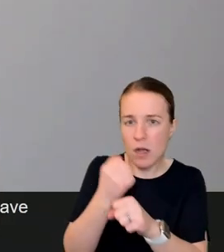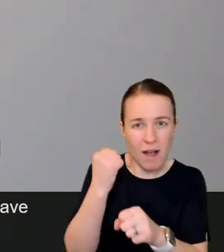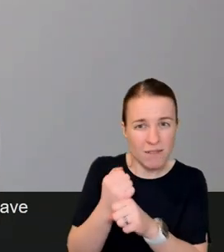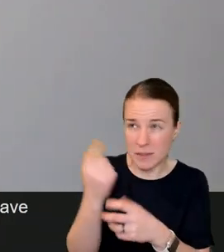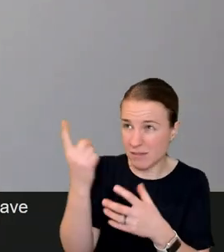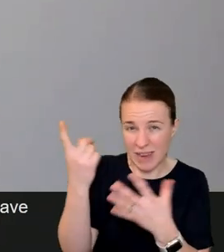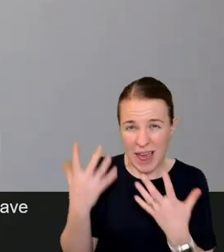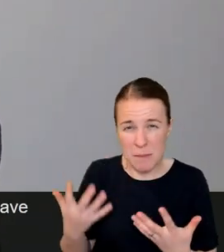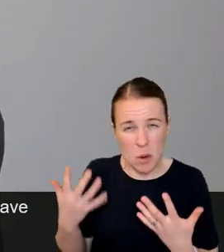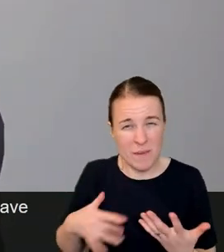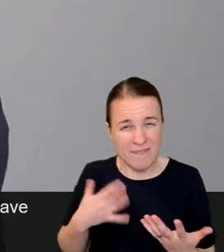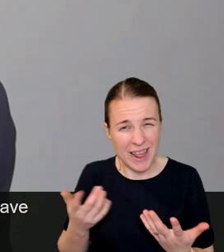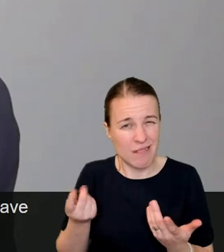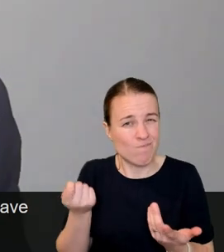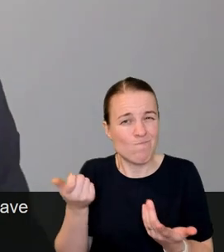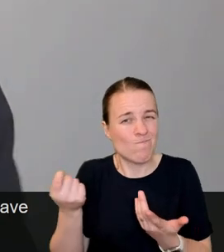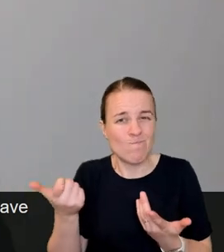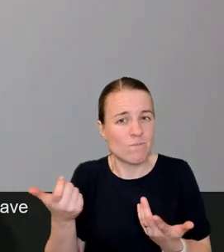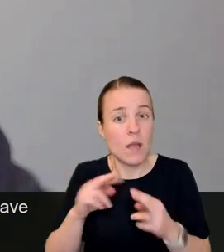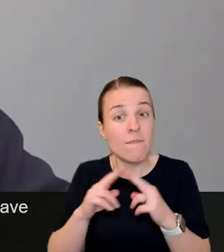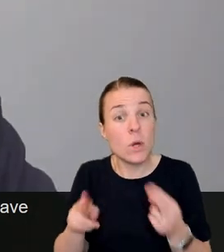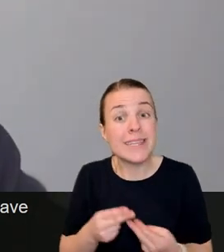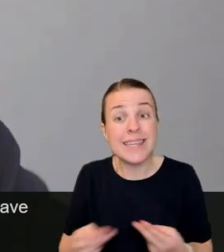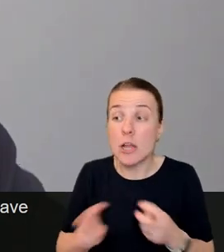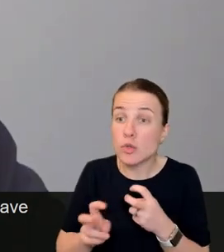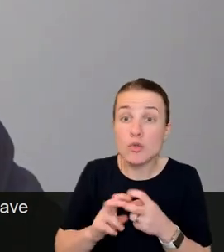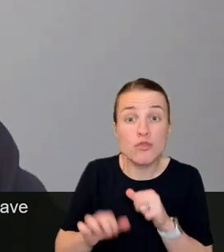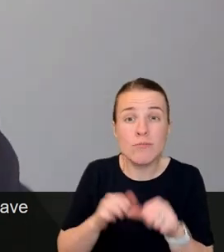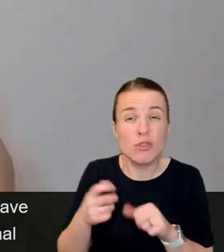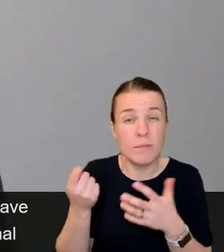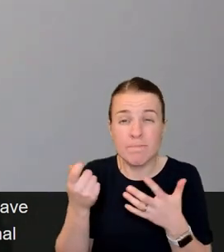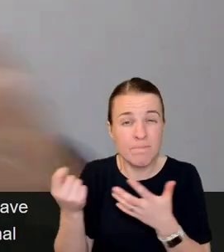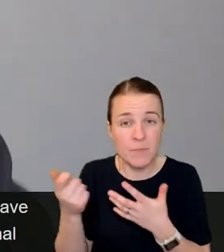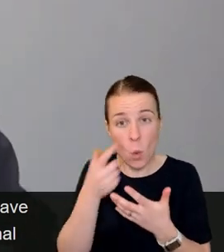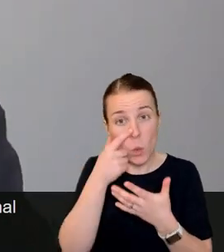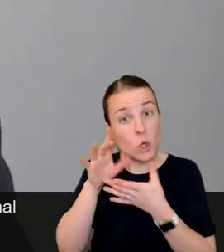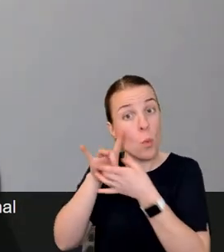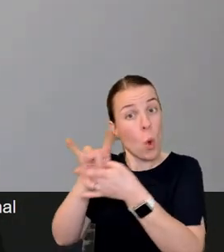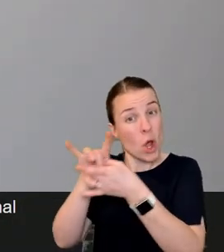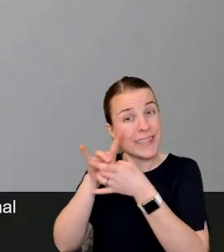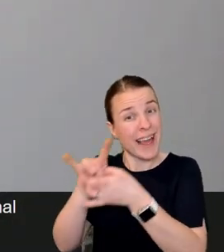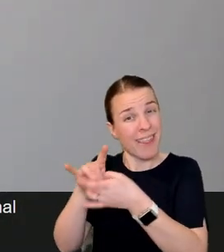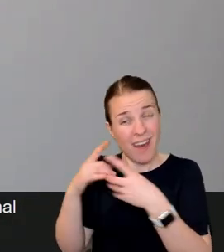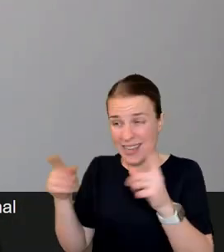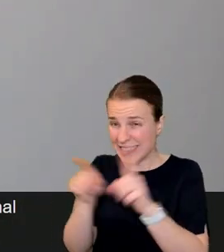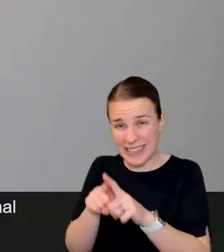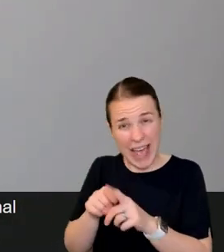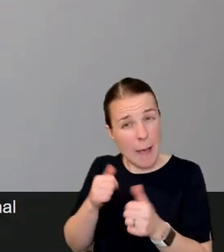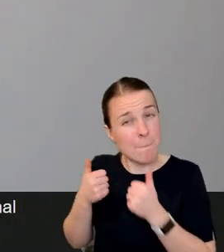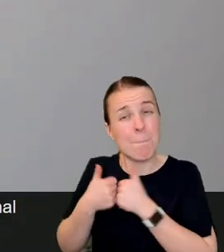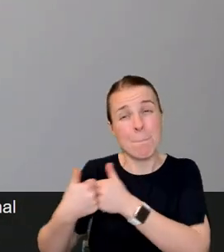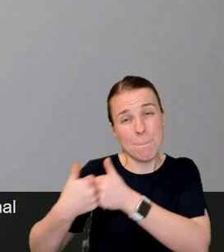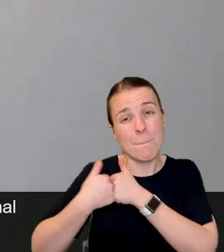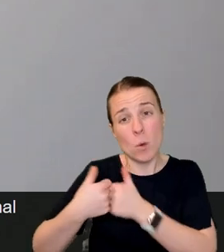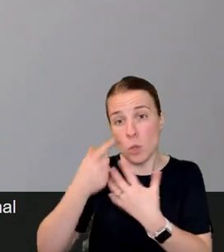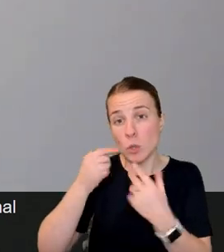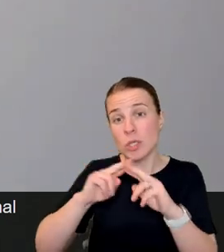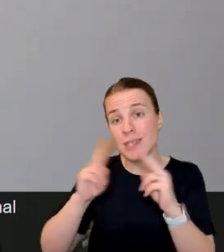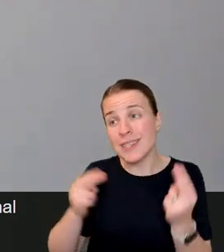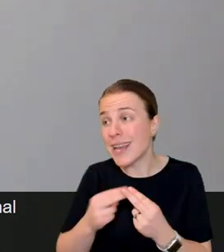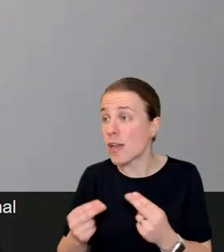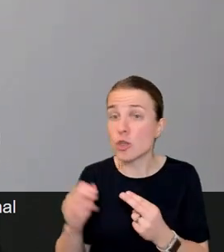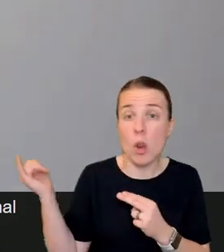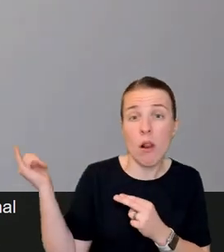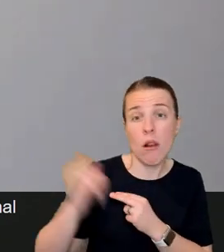relation to that international tourist program, we could work together because we're on the same side to get international tourists back into our great capital city, which will be supporting